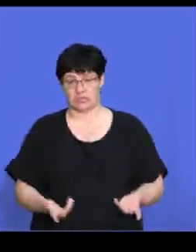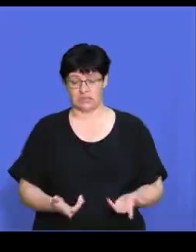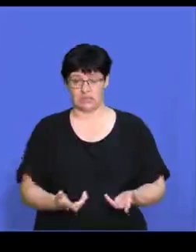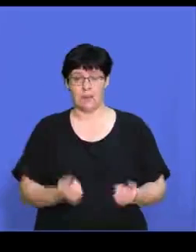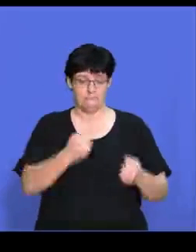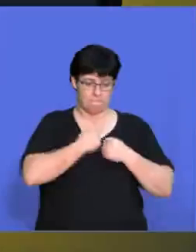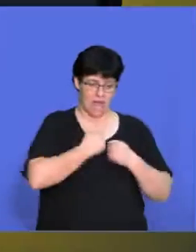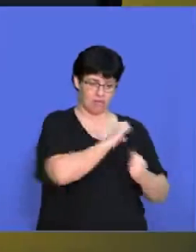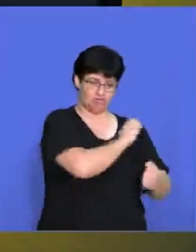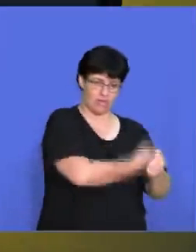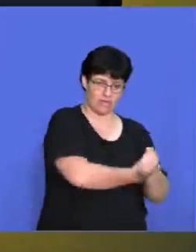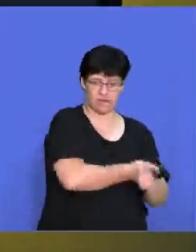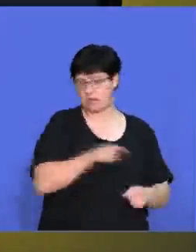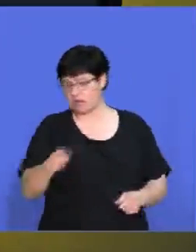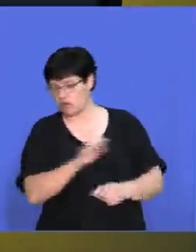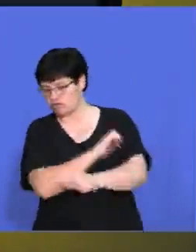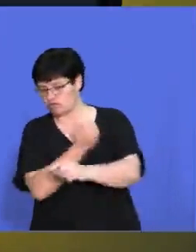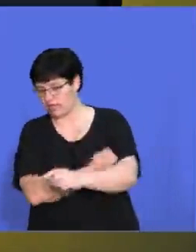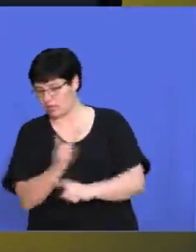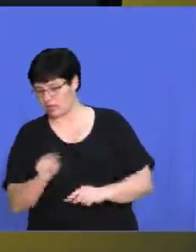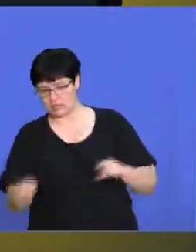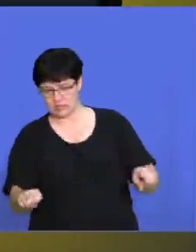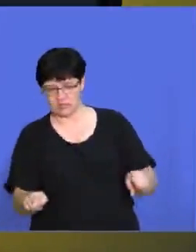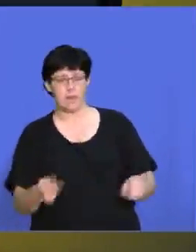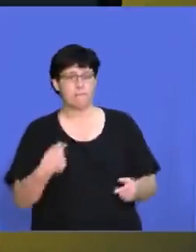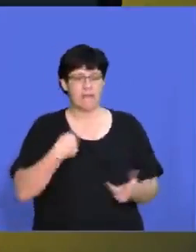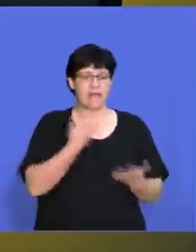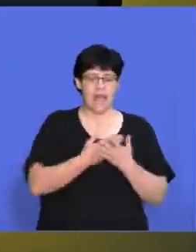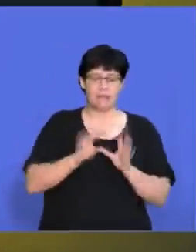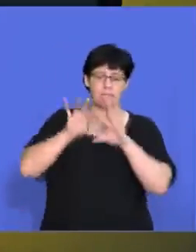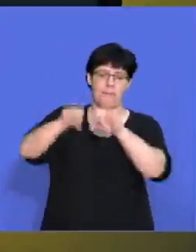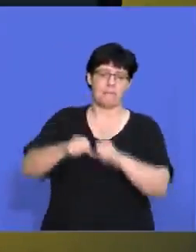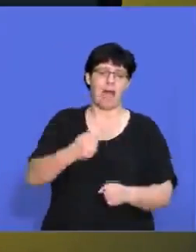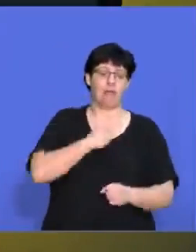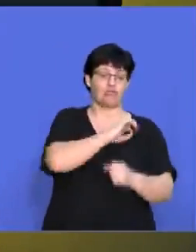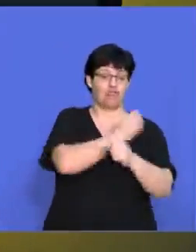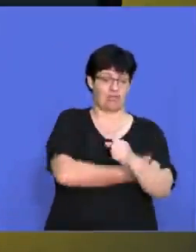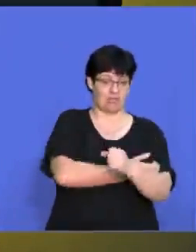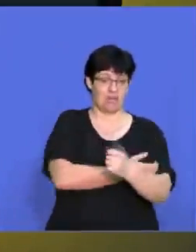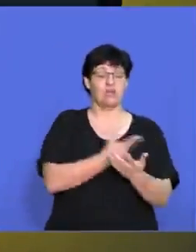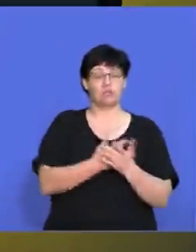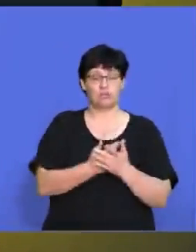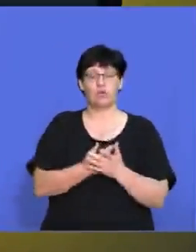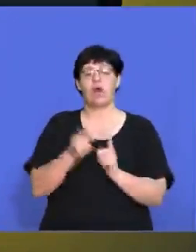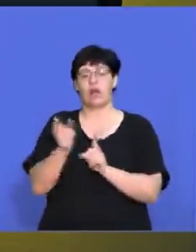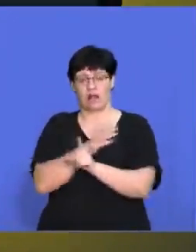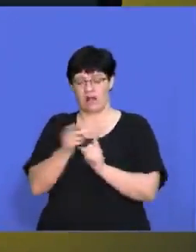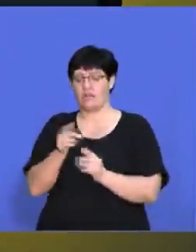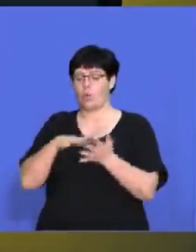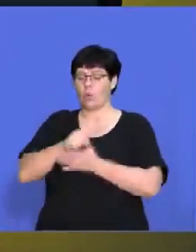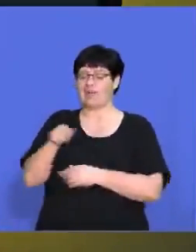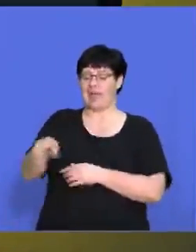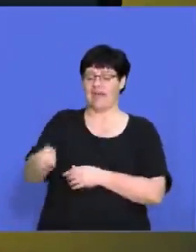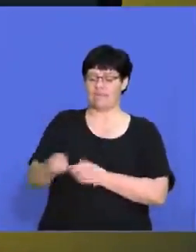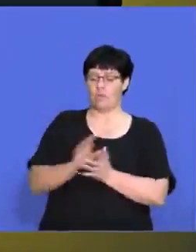what are our strengths? What are our competitor's strengths? How can we take advantage of our strengths to maybe exploit the weakness of